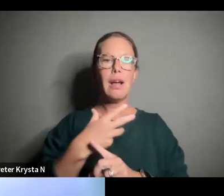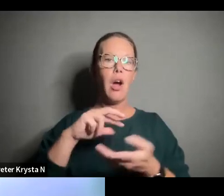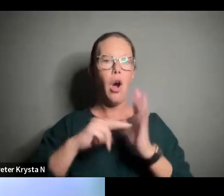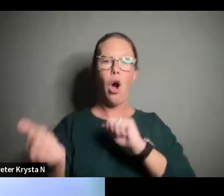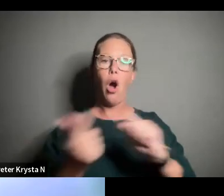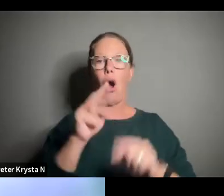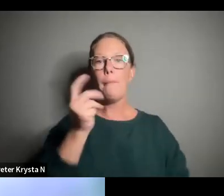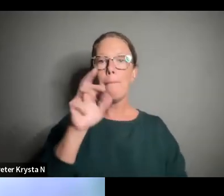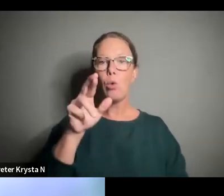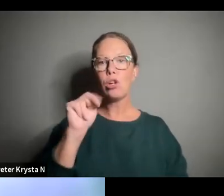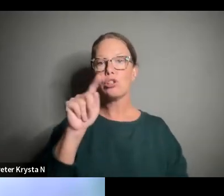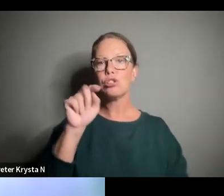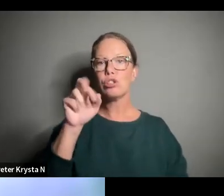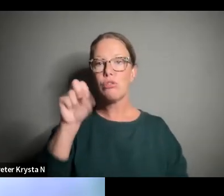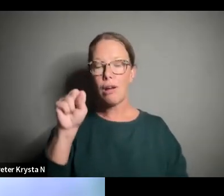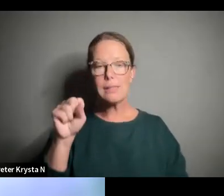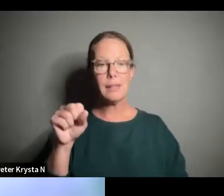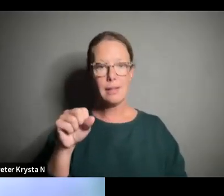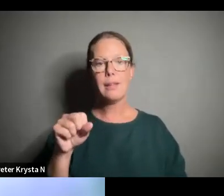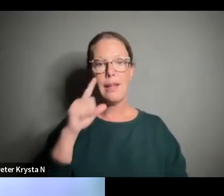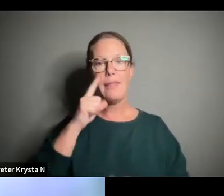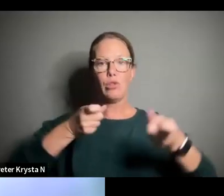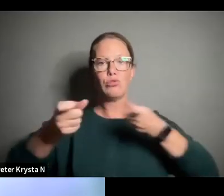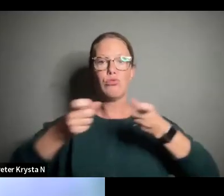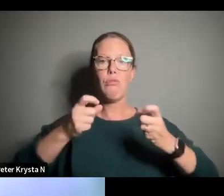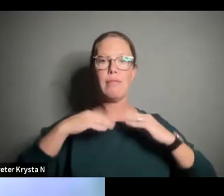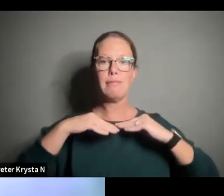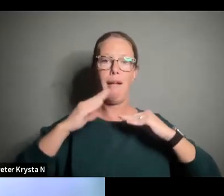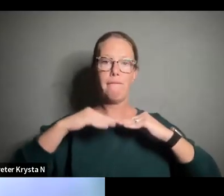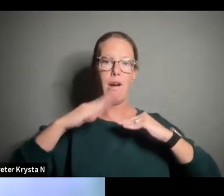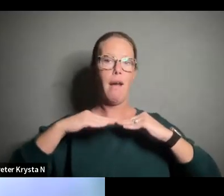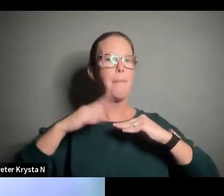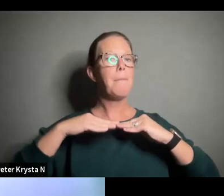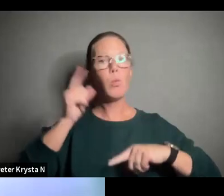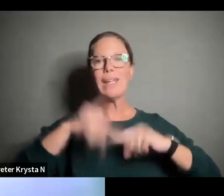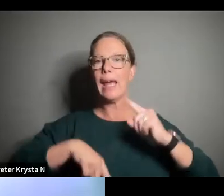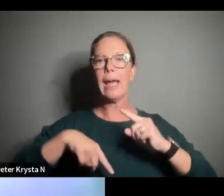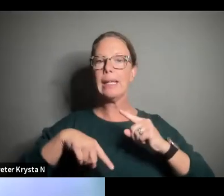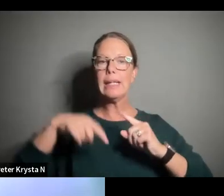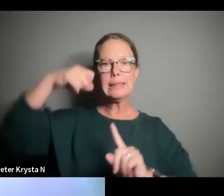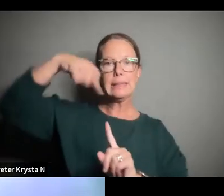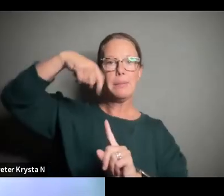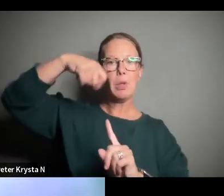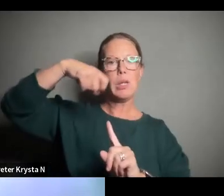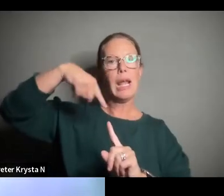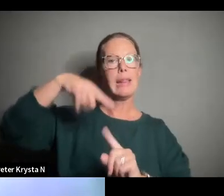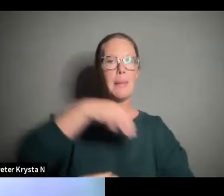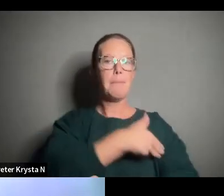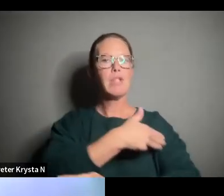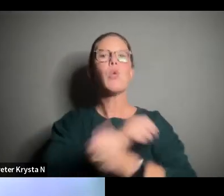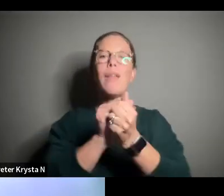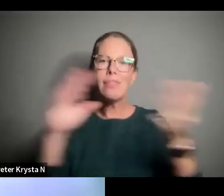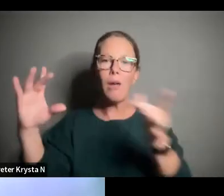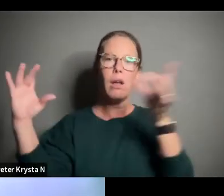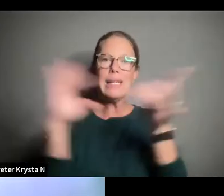the phrenic motor neurons that control the diaphragm, is we can't stimulate a muscle without an intact nerve. So if you have,